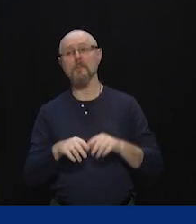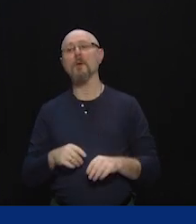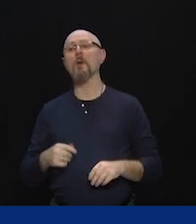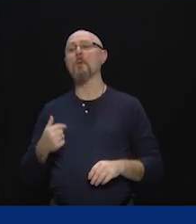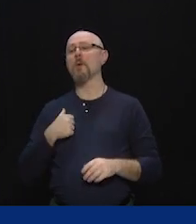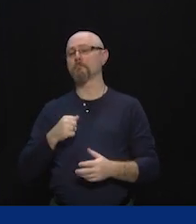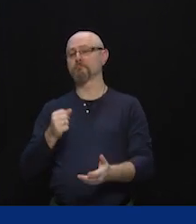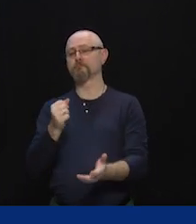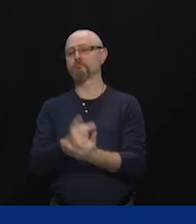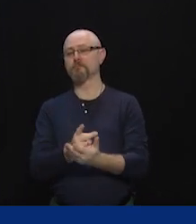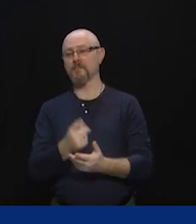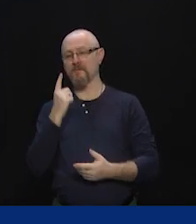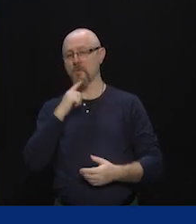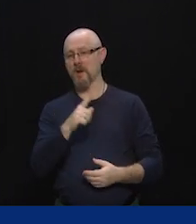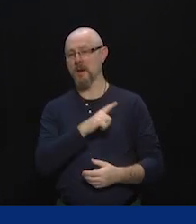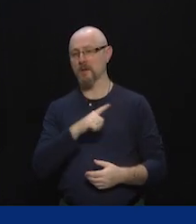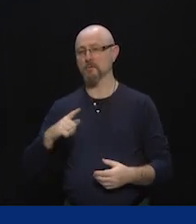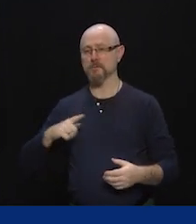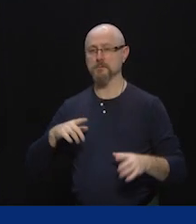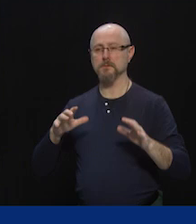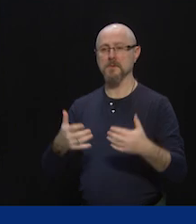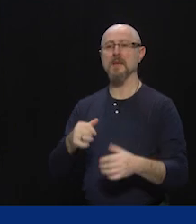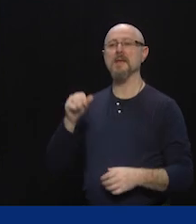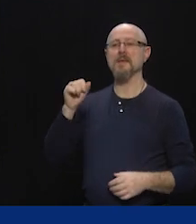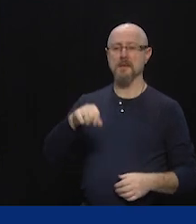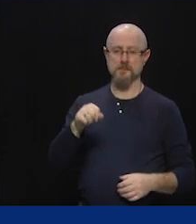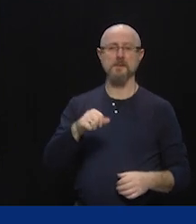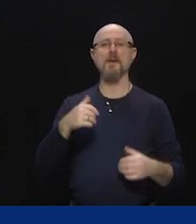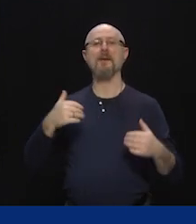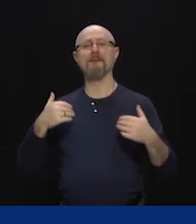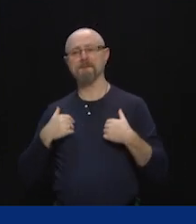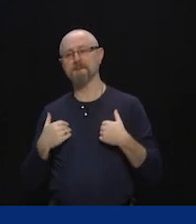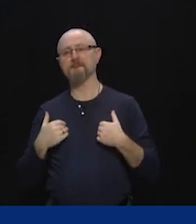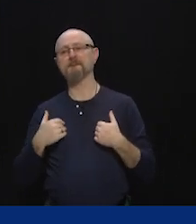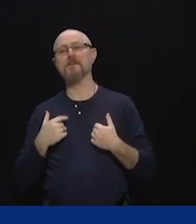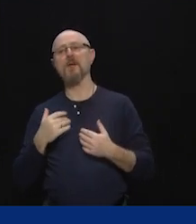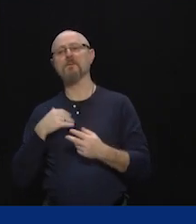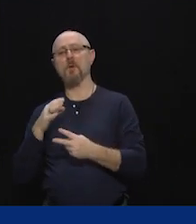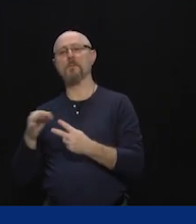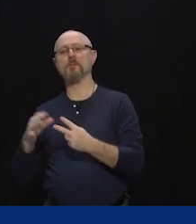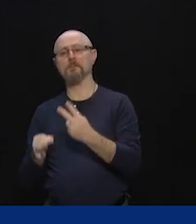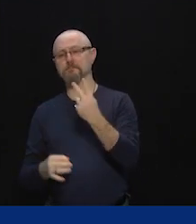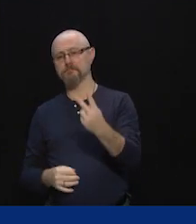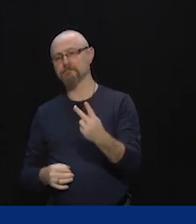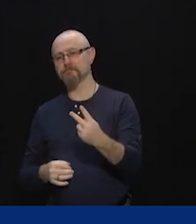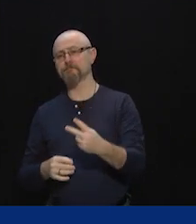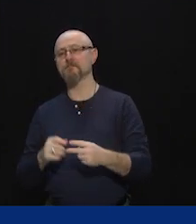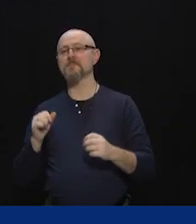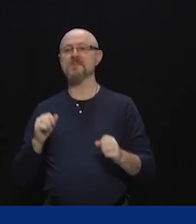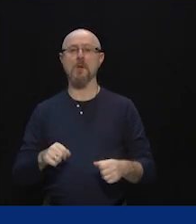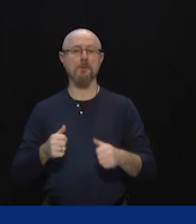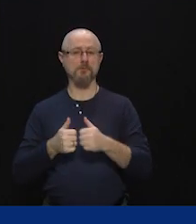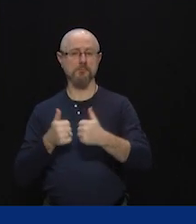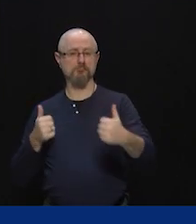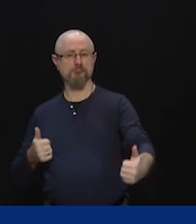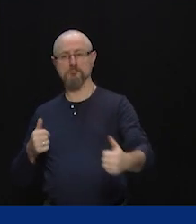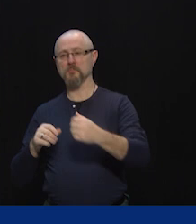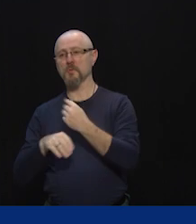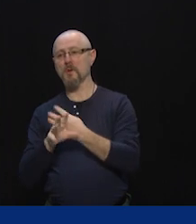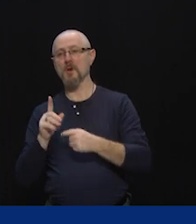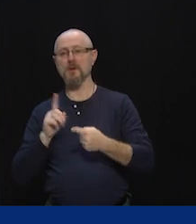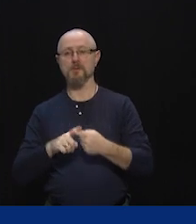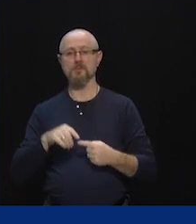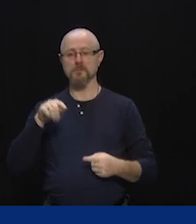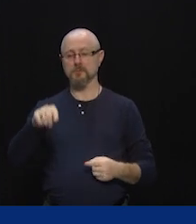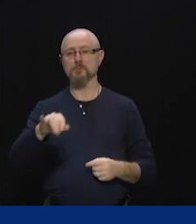the legislature to do is to conduct the option for them to conduct their business remotely until January 15th.